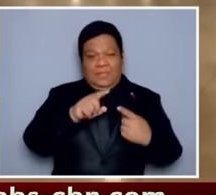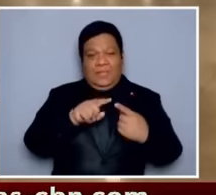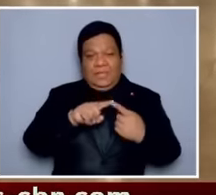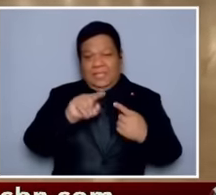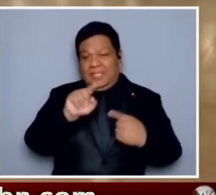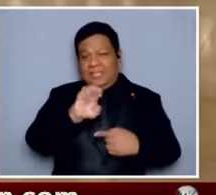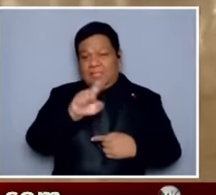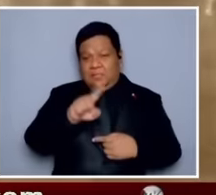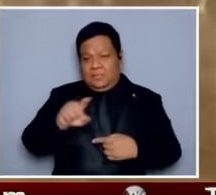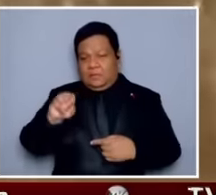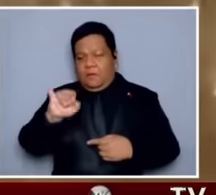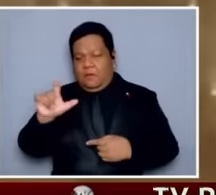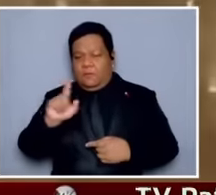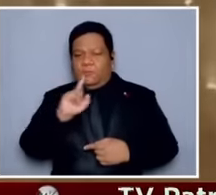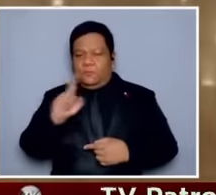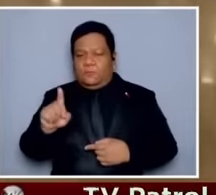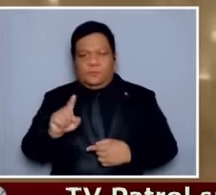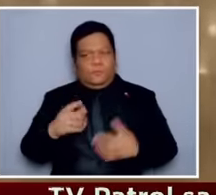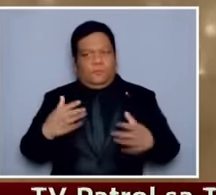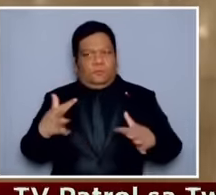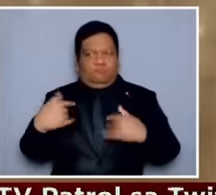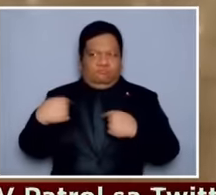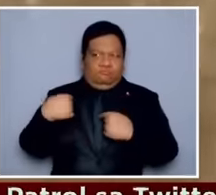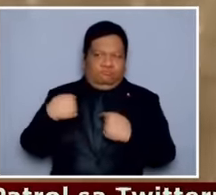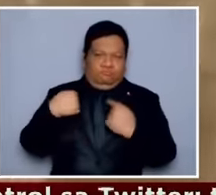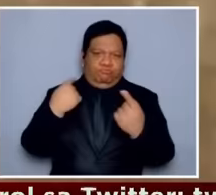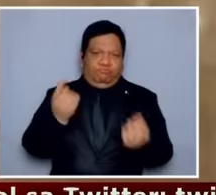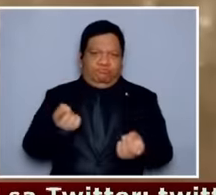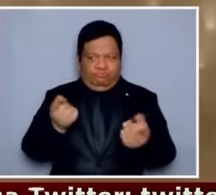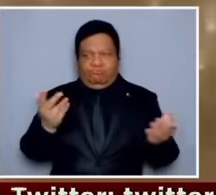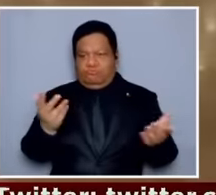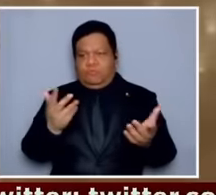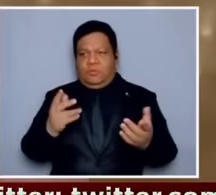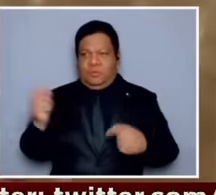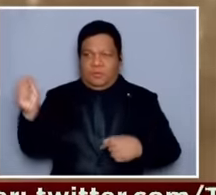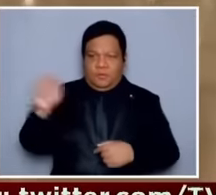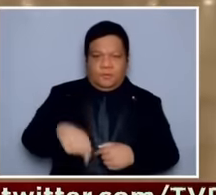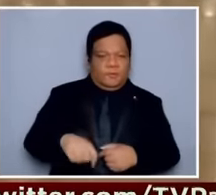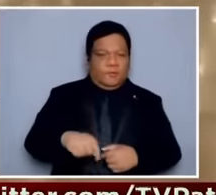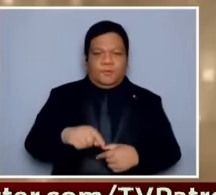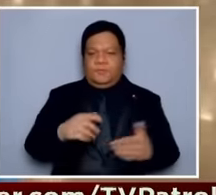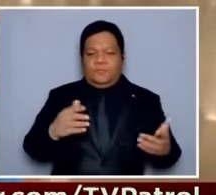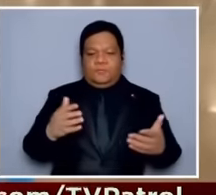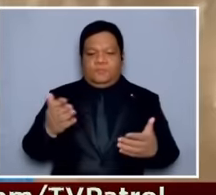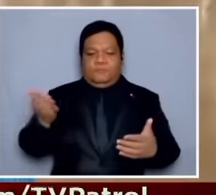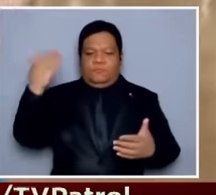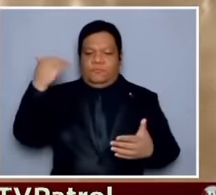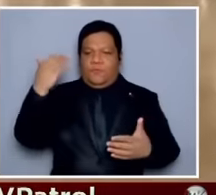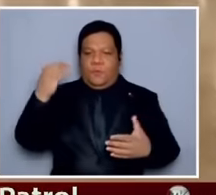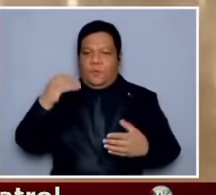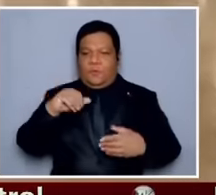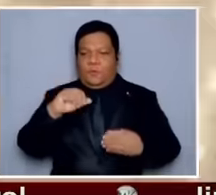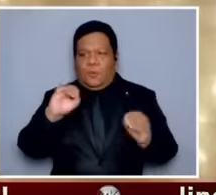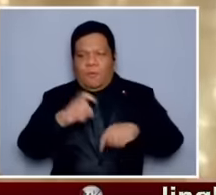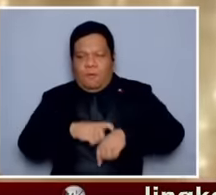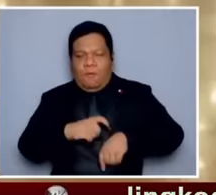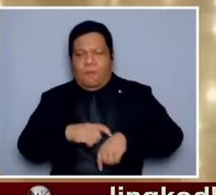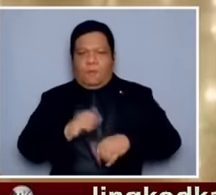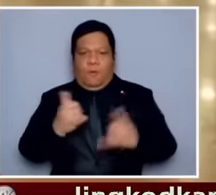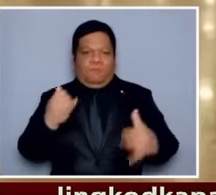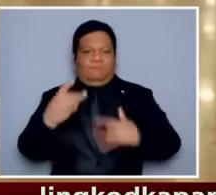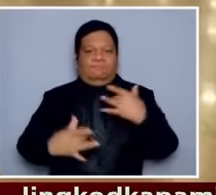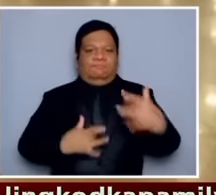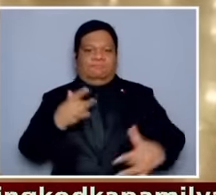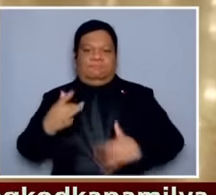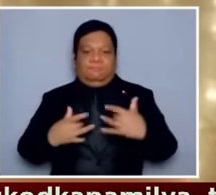Parang it's been a while since I've been back here. Sobrang late ko pa kasi noon. So now I'm just excited. Mga kababayan